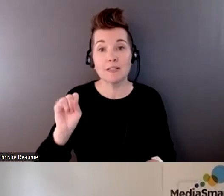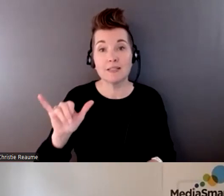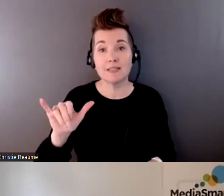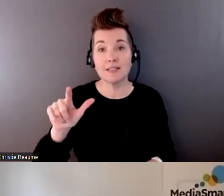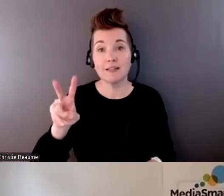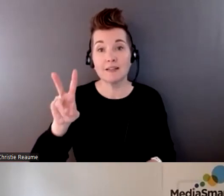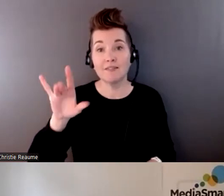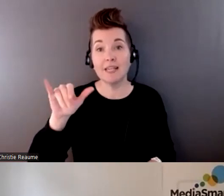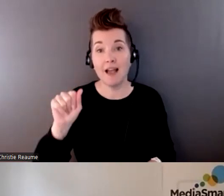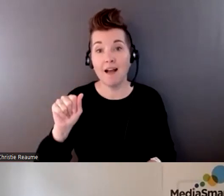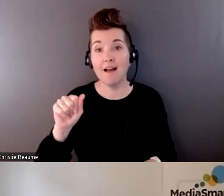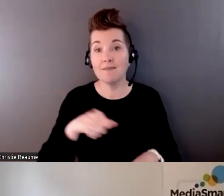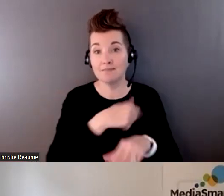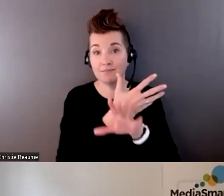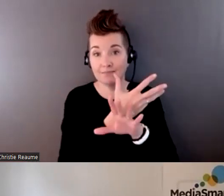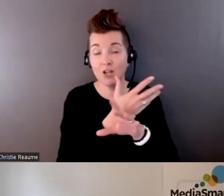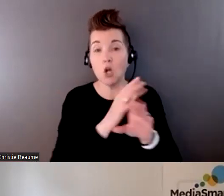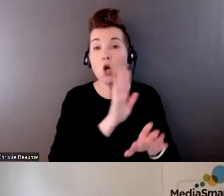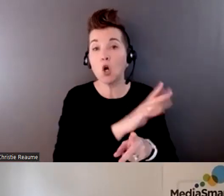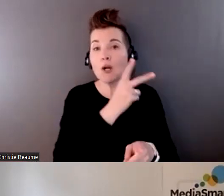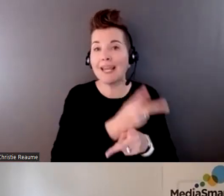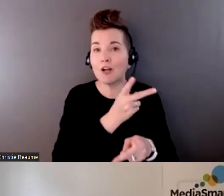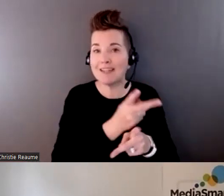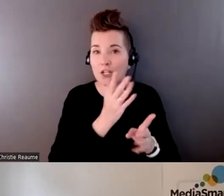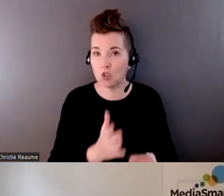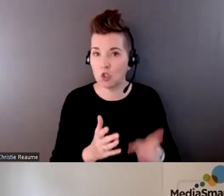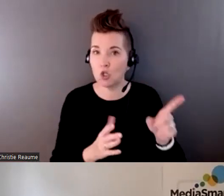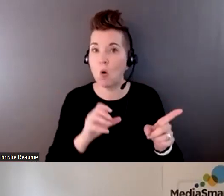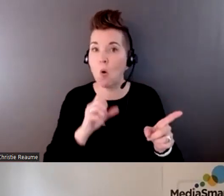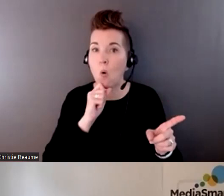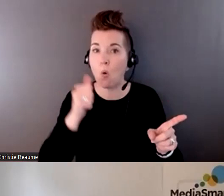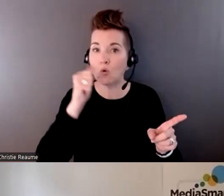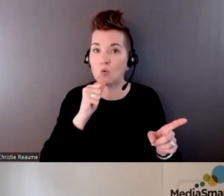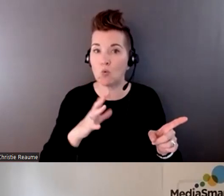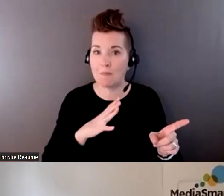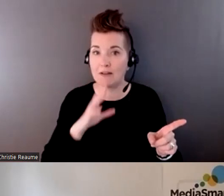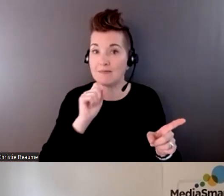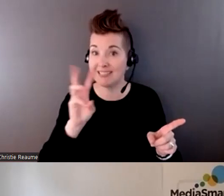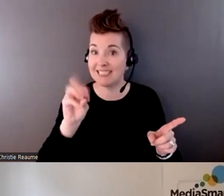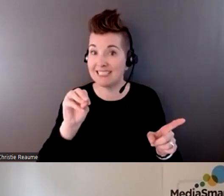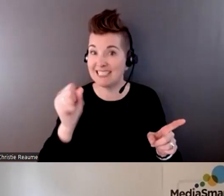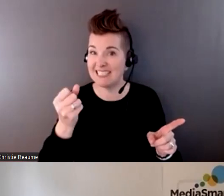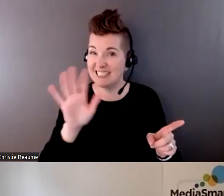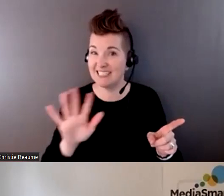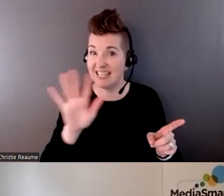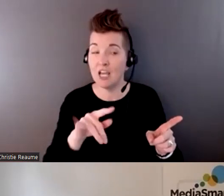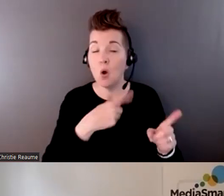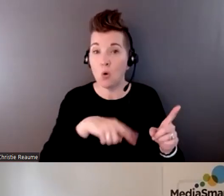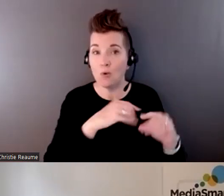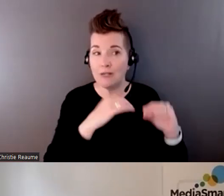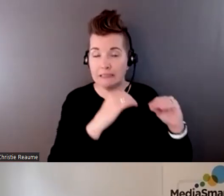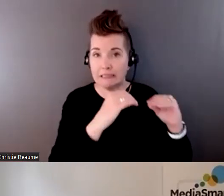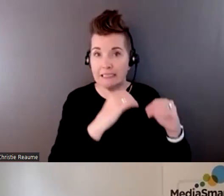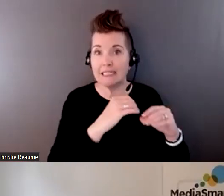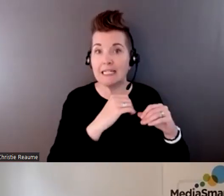caretaker who was an older woman in her 60s we had to do an information session and how to set all of that up and